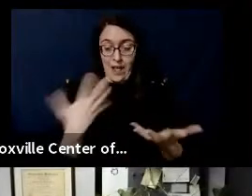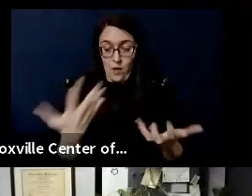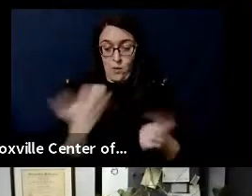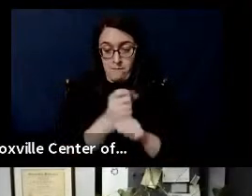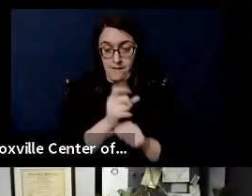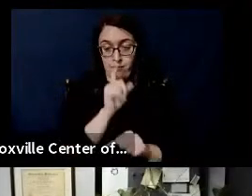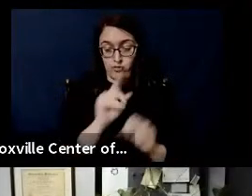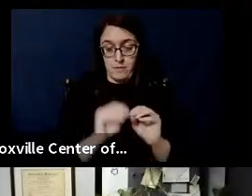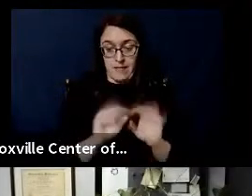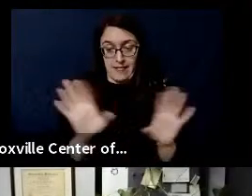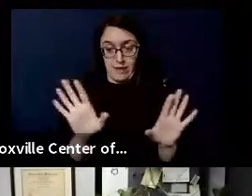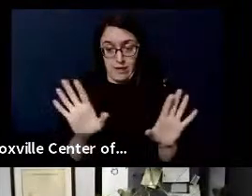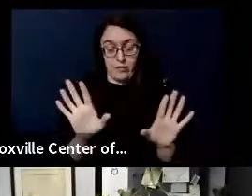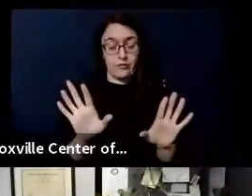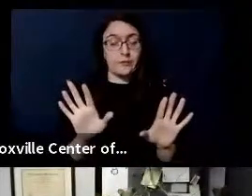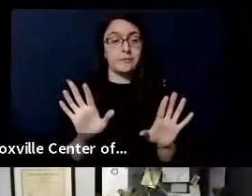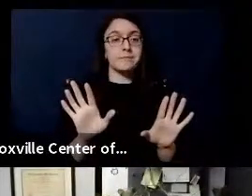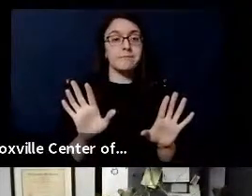assuming,